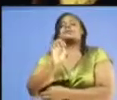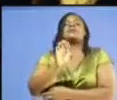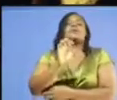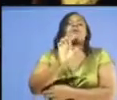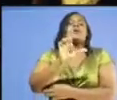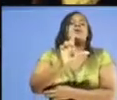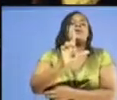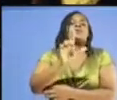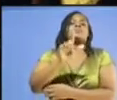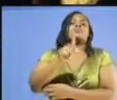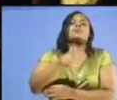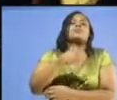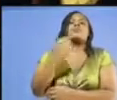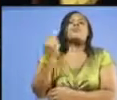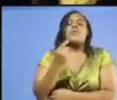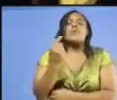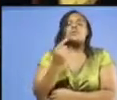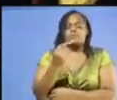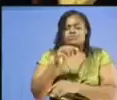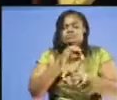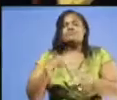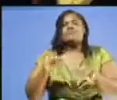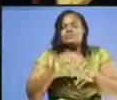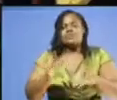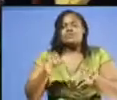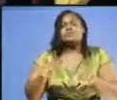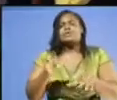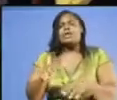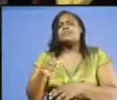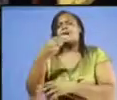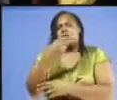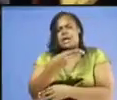song, just type that word, H-E-L-P.